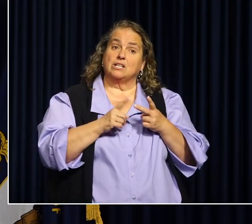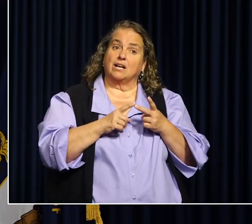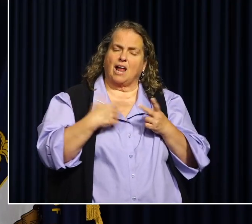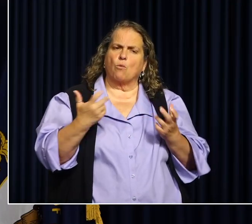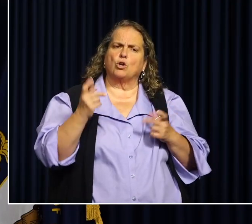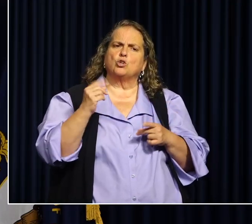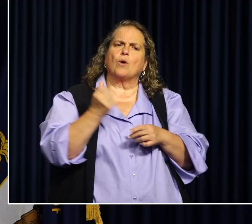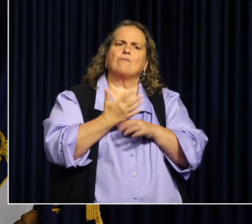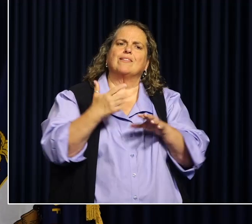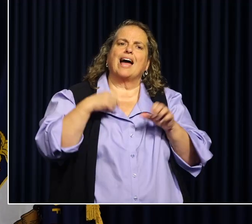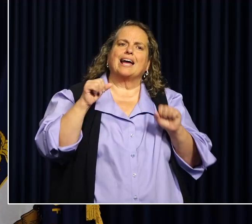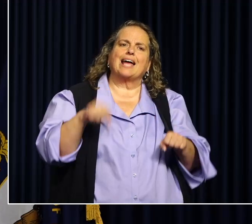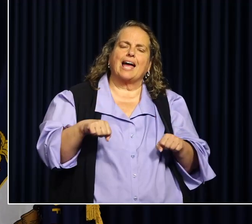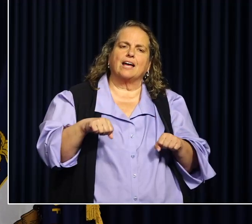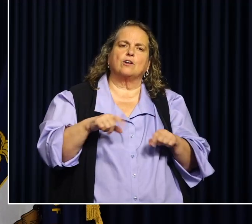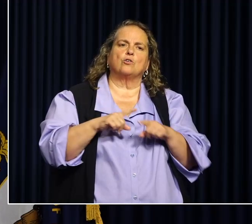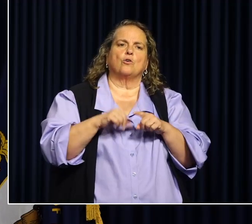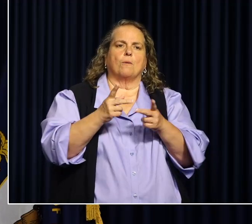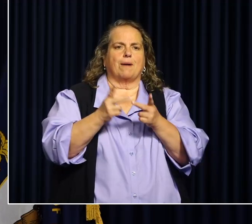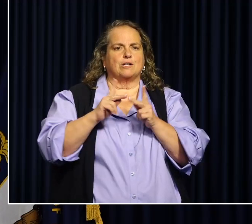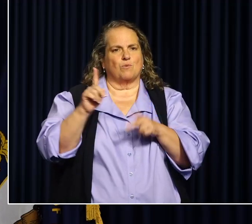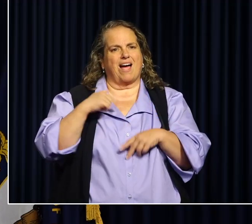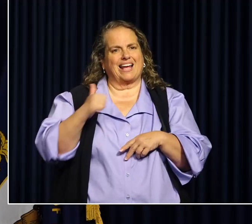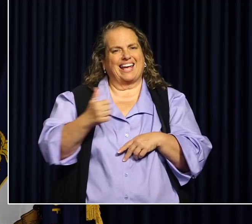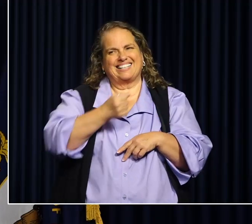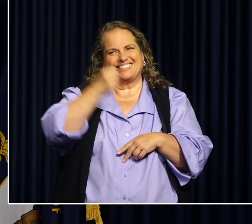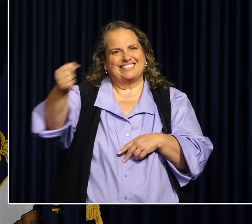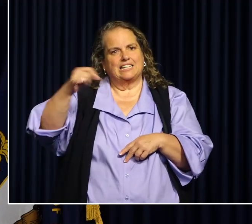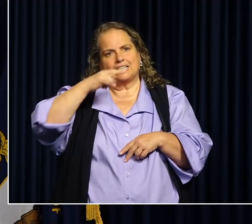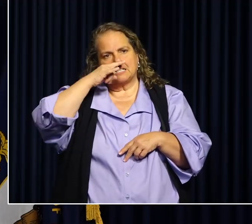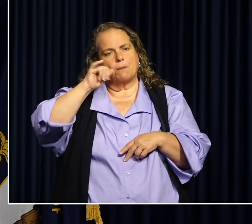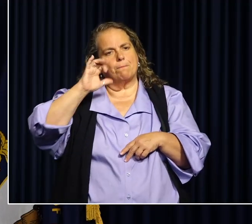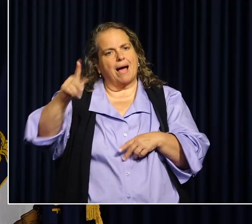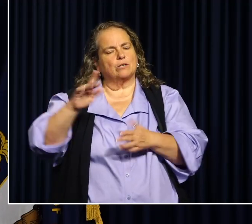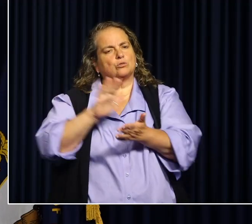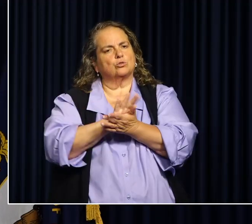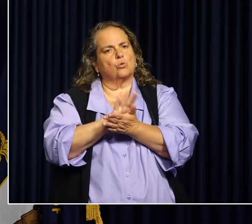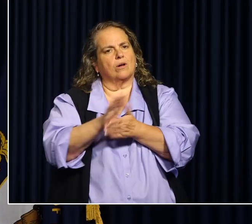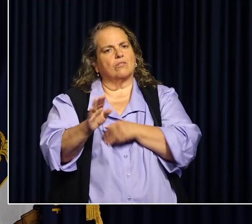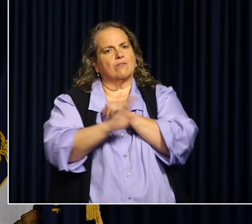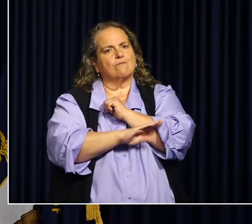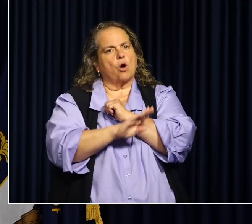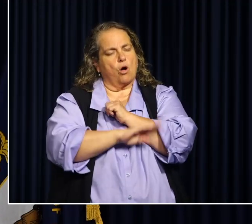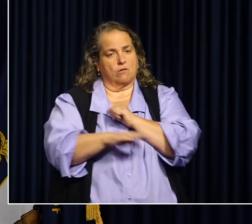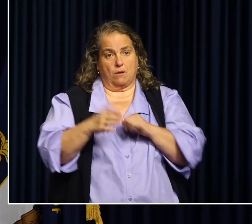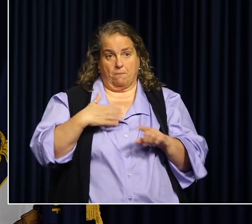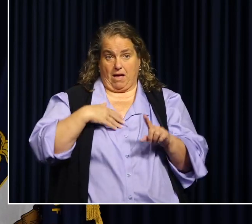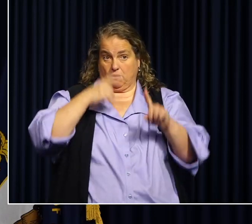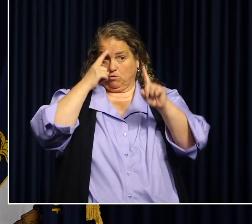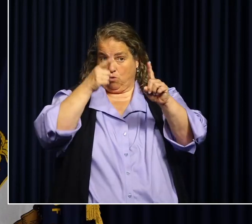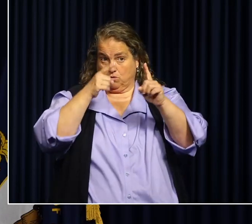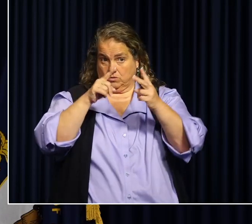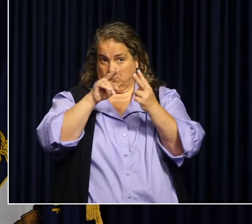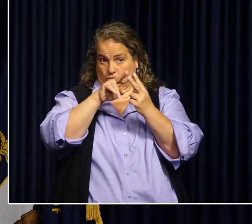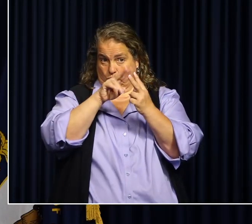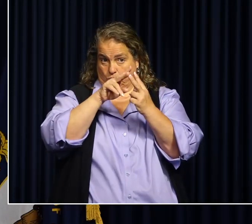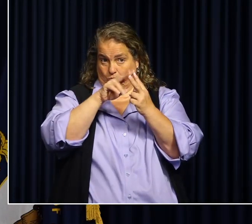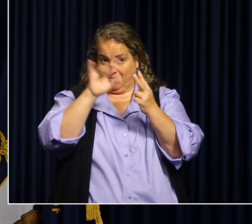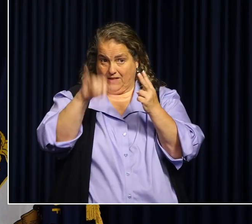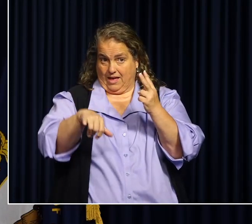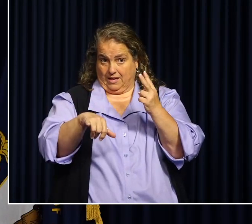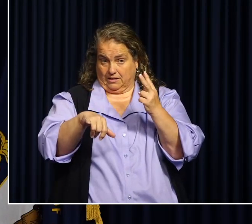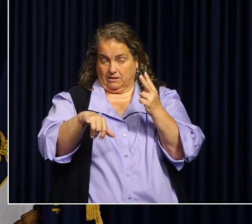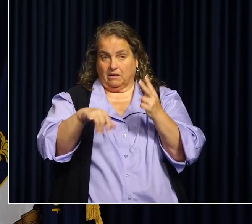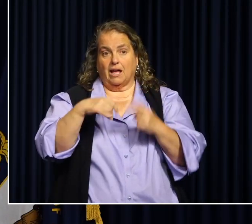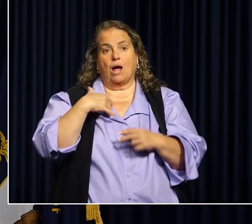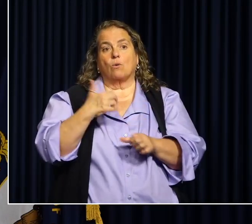want to do everything I can to be in a position to get our kids back in school in the fall. And those are my major goals, and those are the ones that